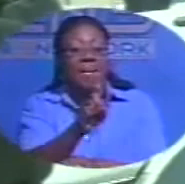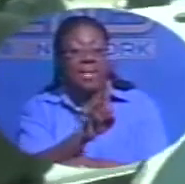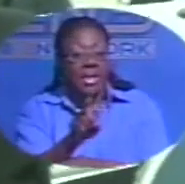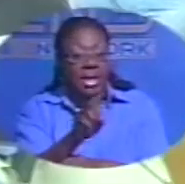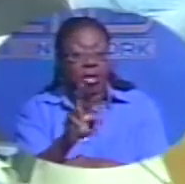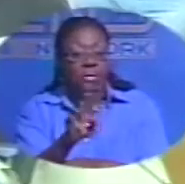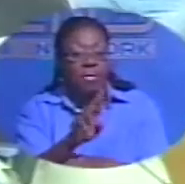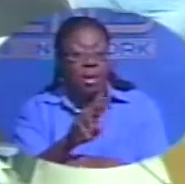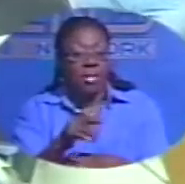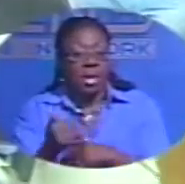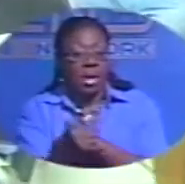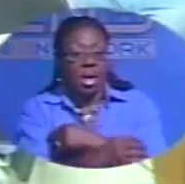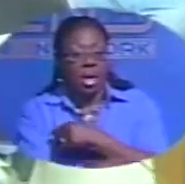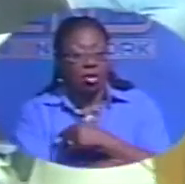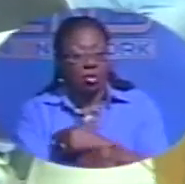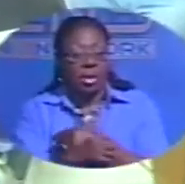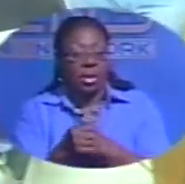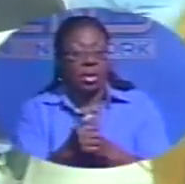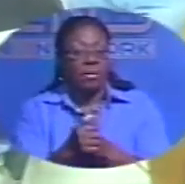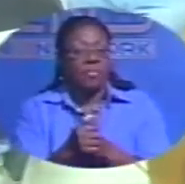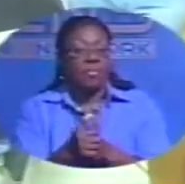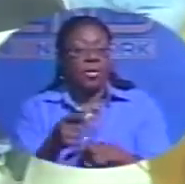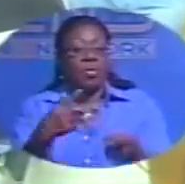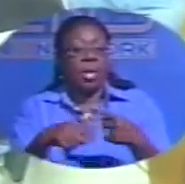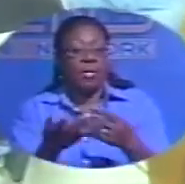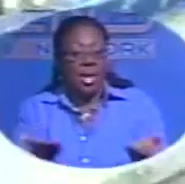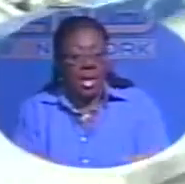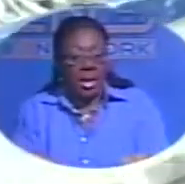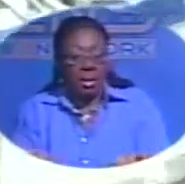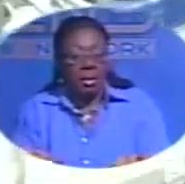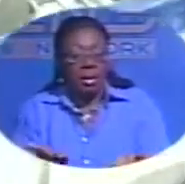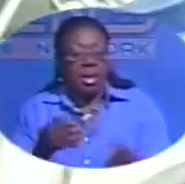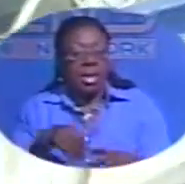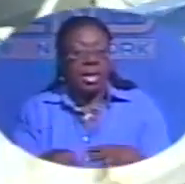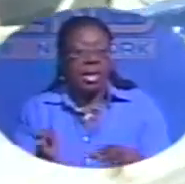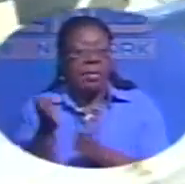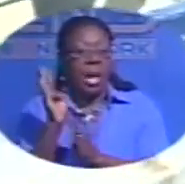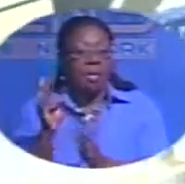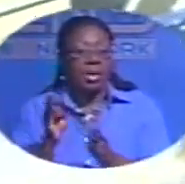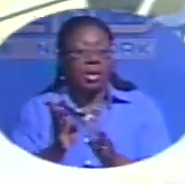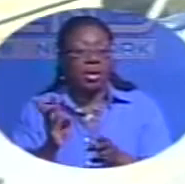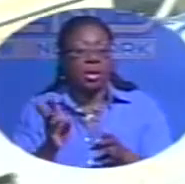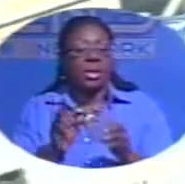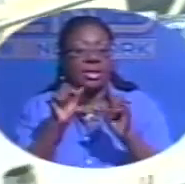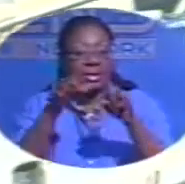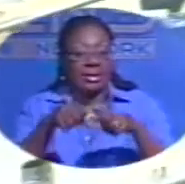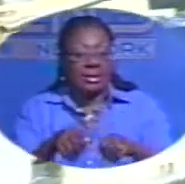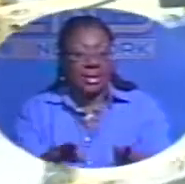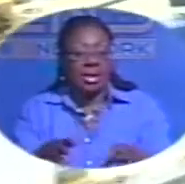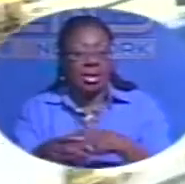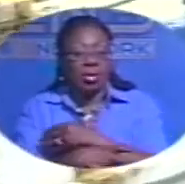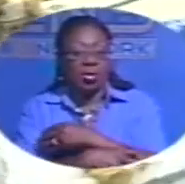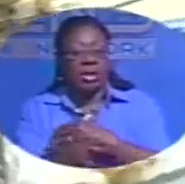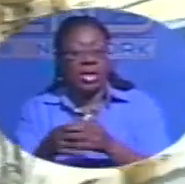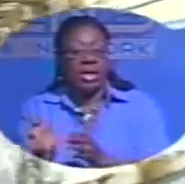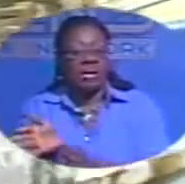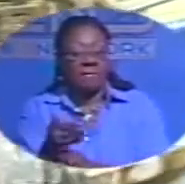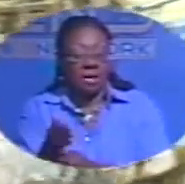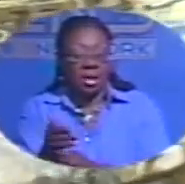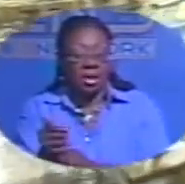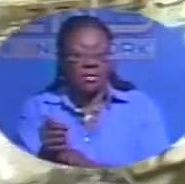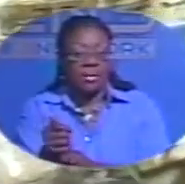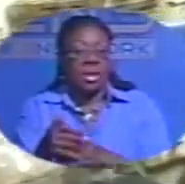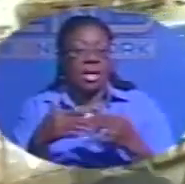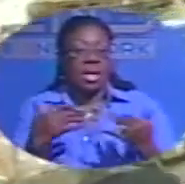Bahamian fishermen, who have every right to fish Bahamian waters. It's something government has been looking at for several months now. But now,